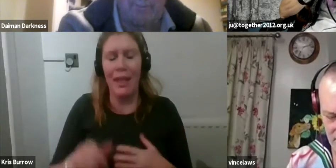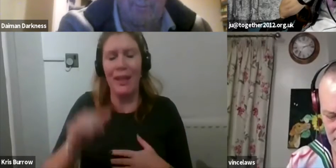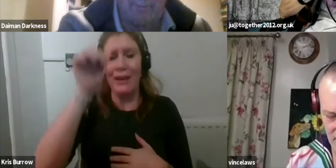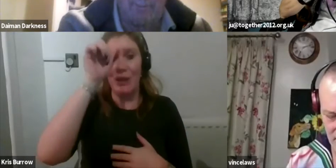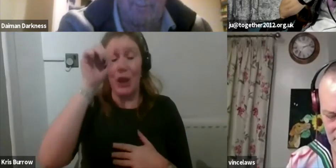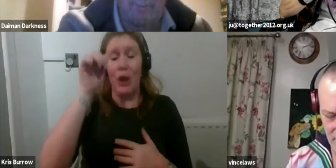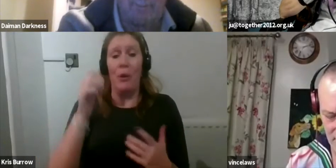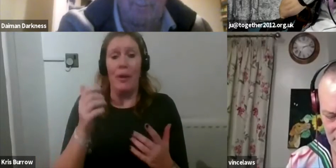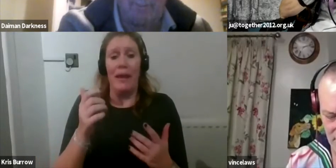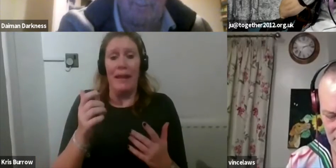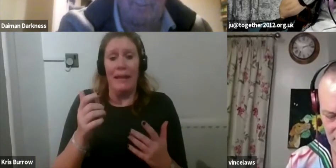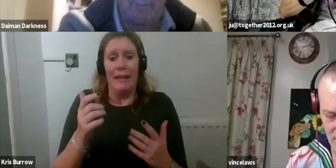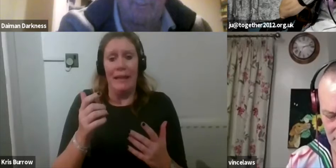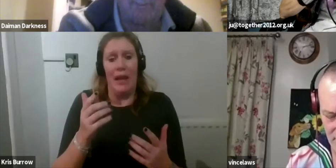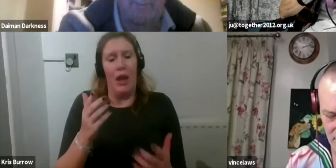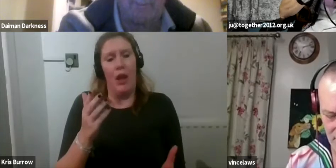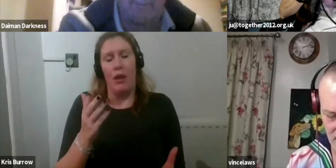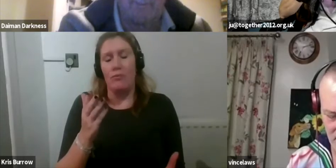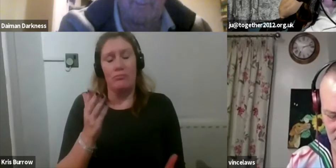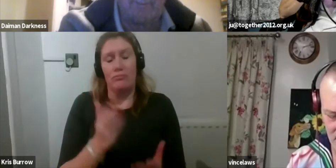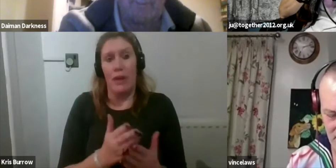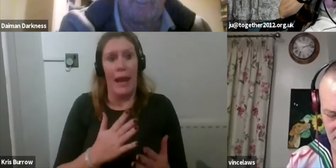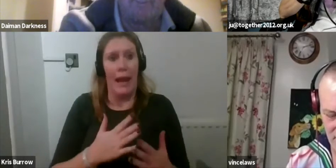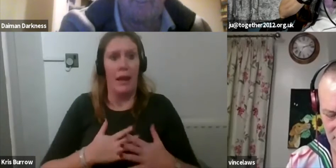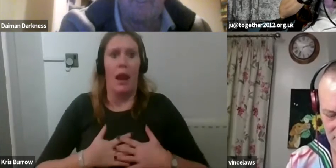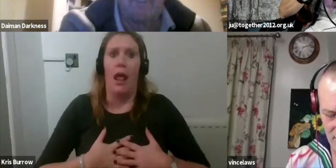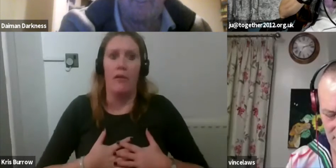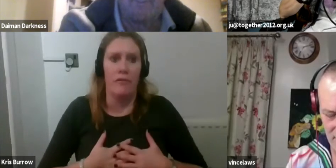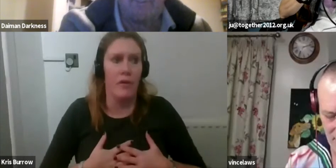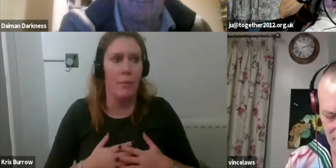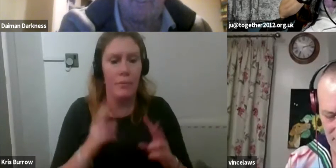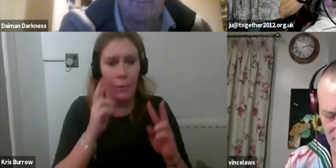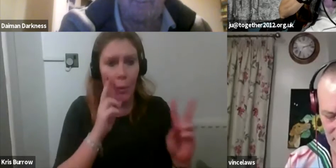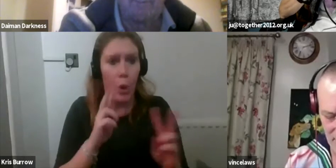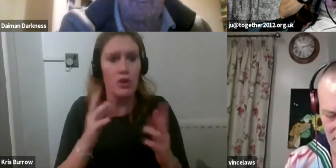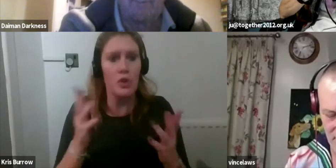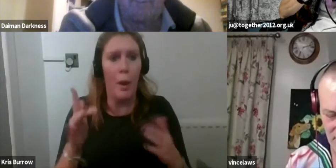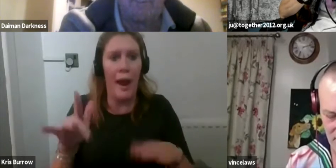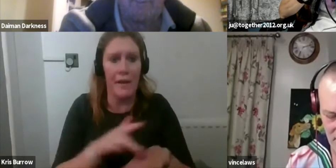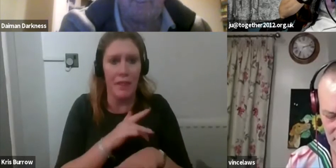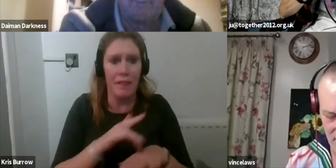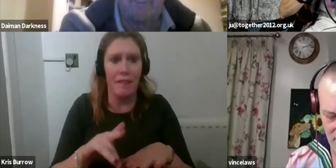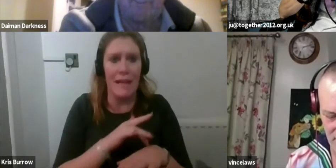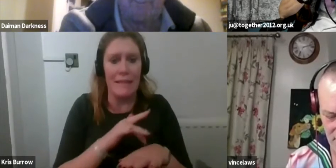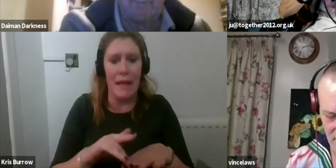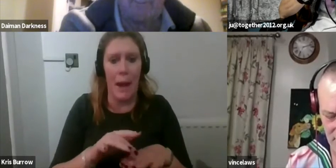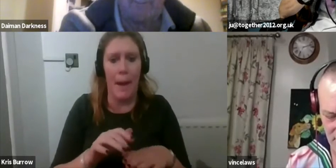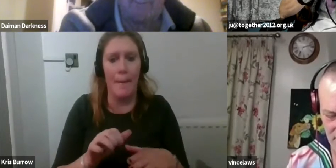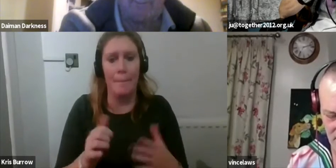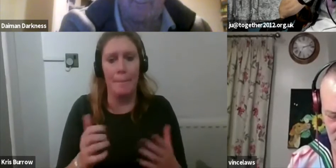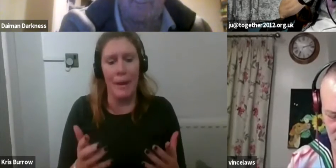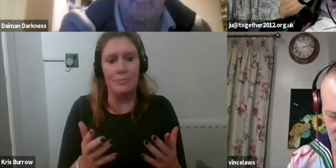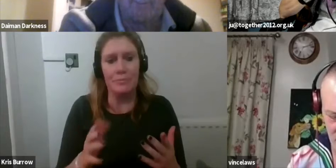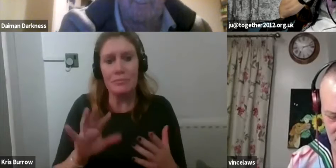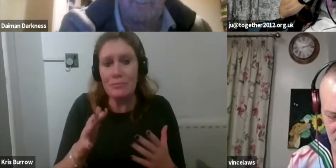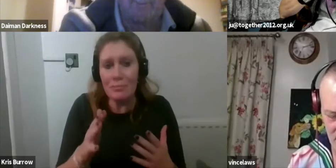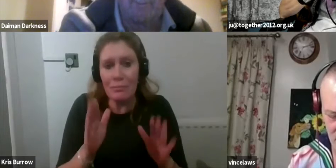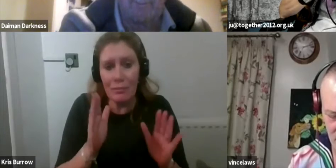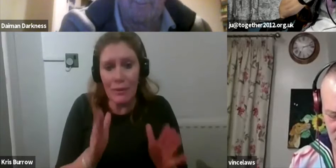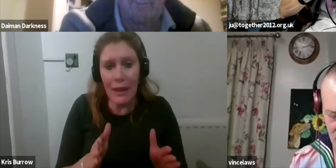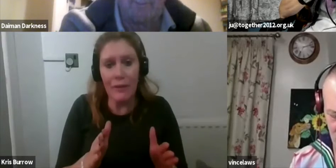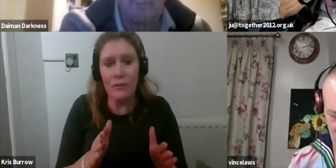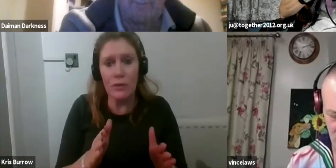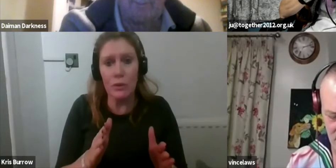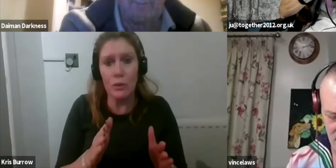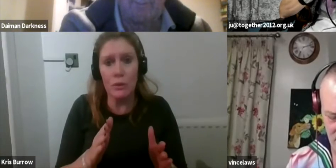these plays in the theatre now. But I think the next best thing is going to be to travel back in time in just a few minutes